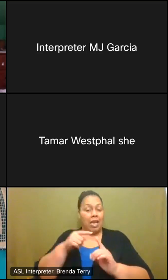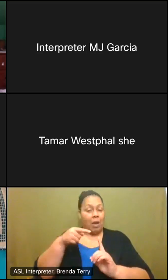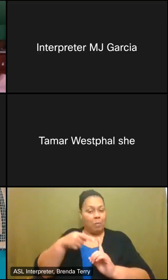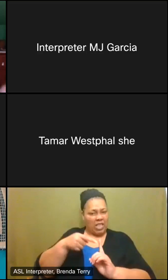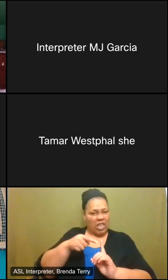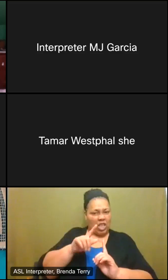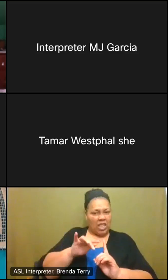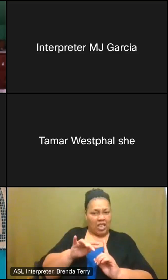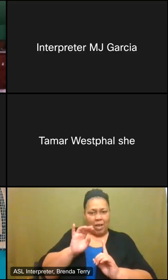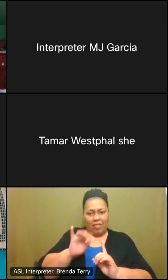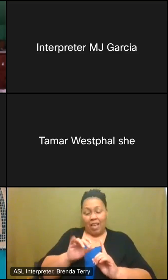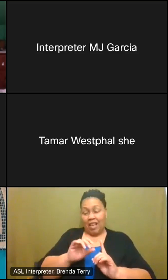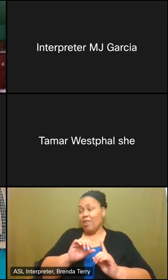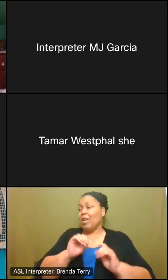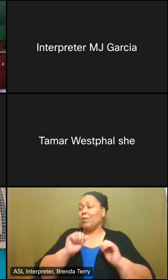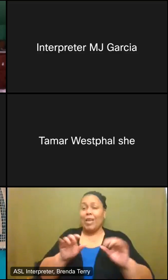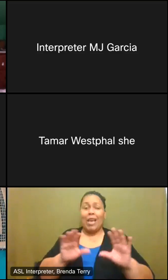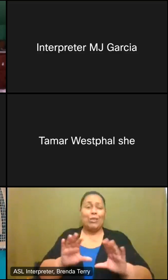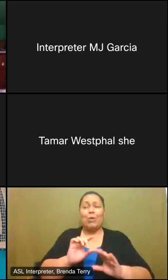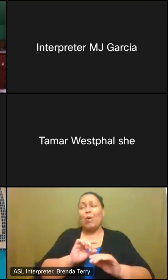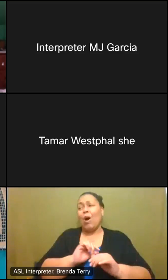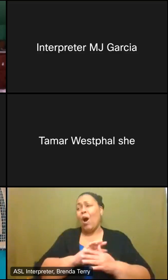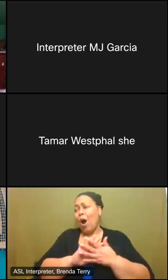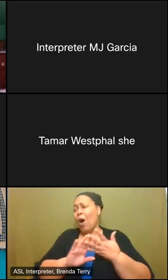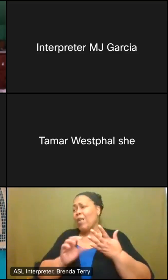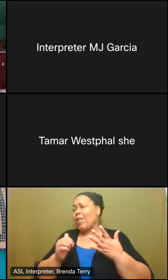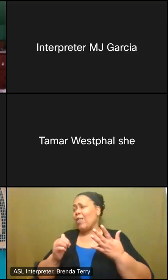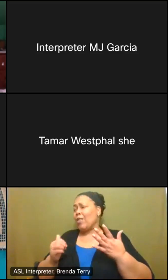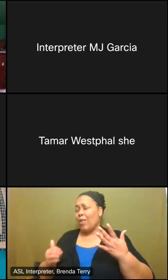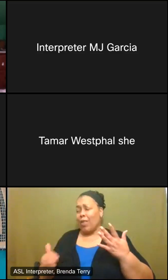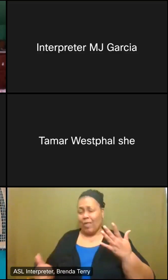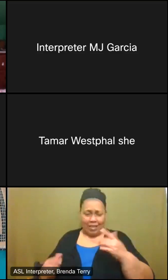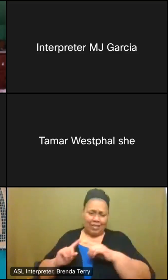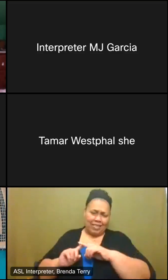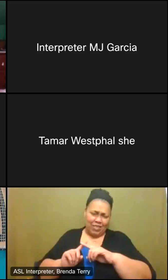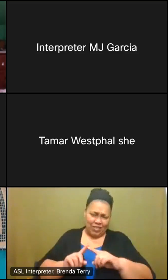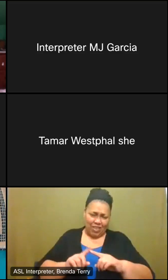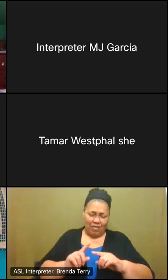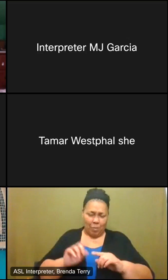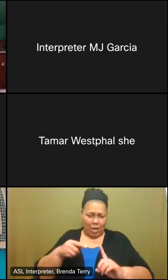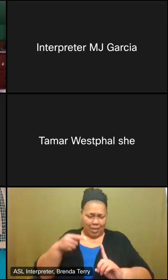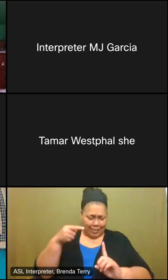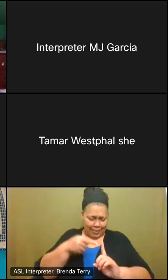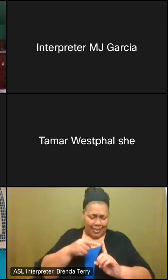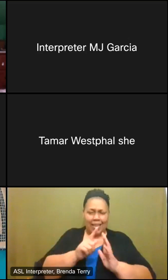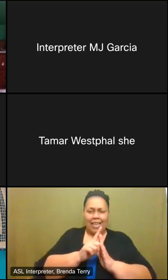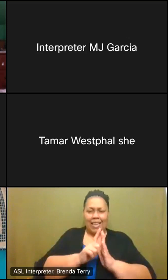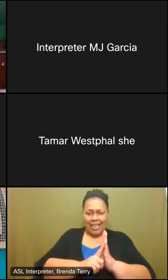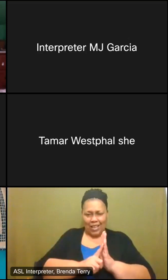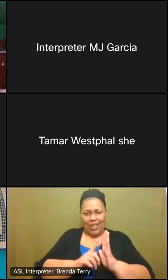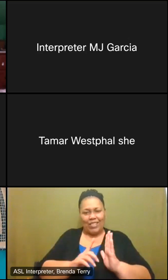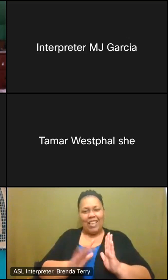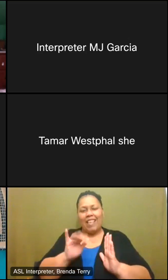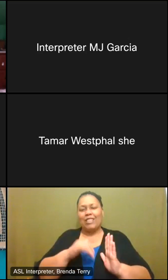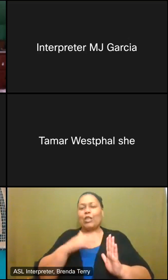all the things that you could be doing and have done it in Lassie, because you've done a lot of different things, this seems to be your sweet spot?